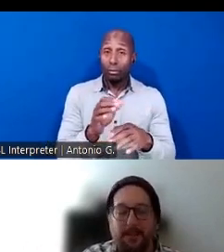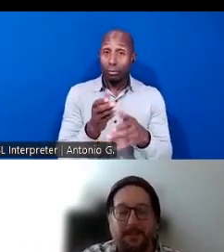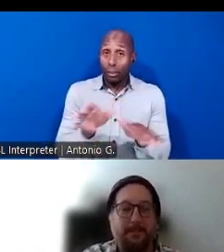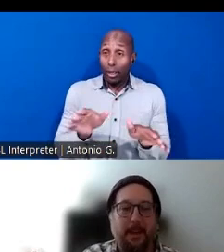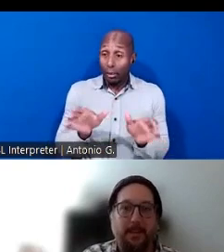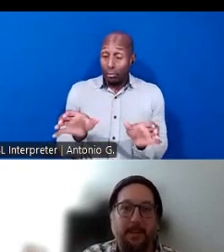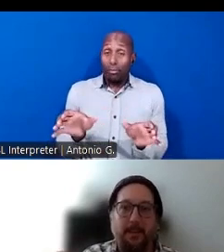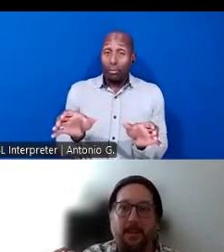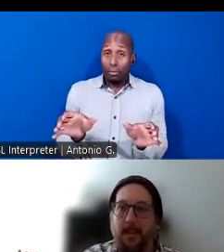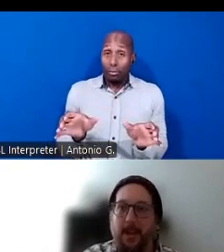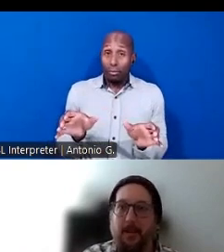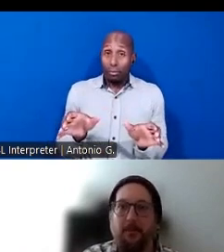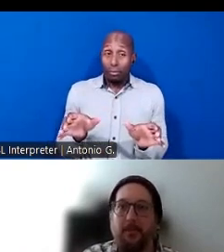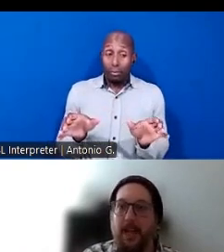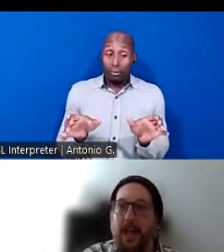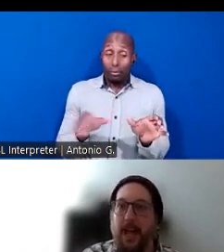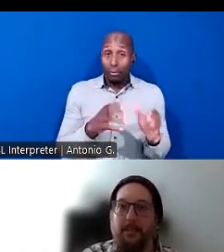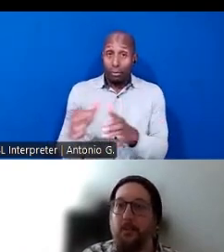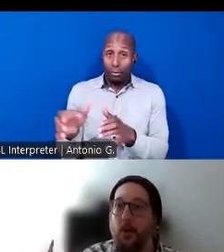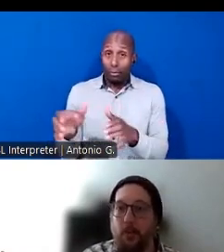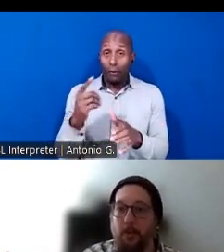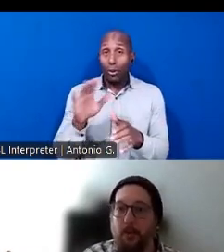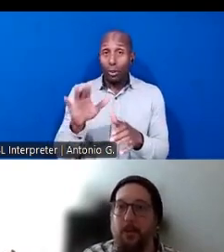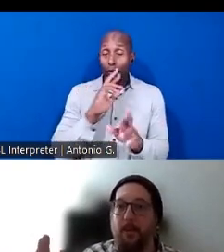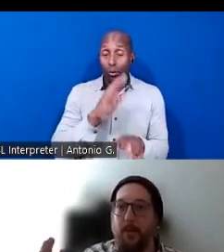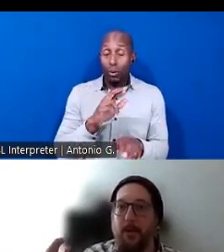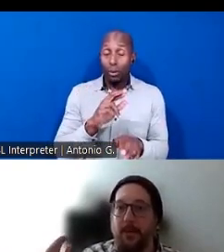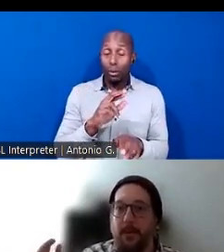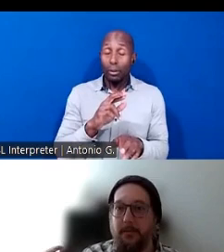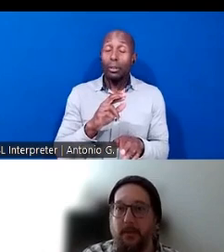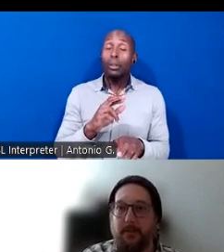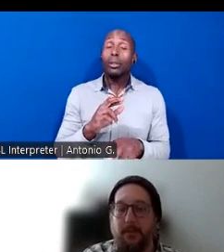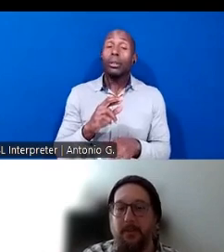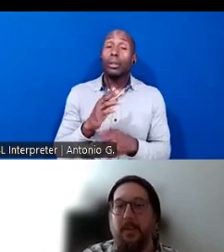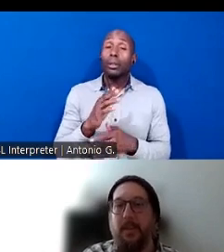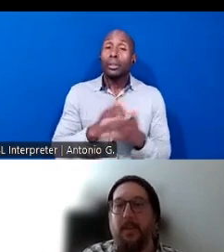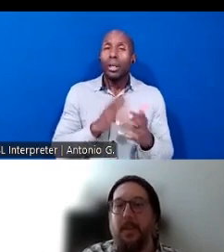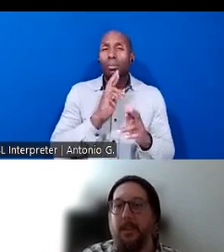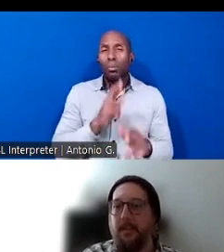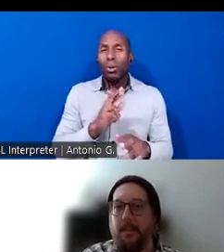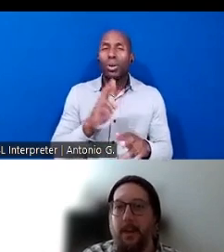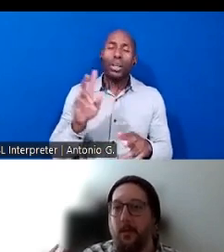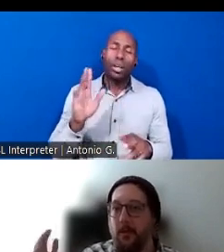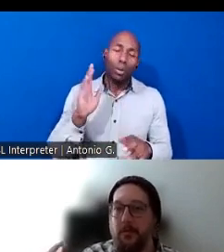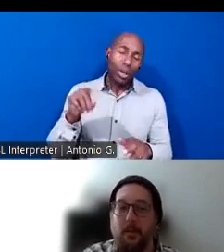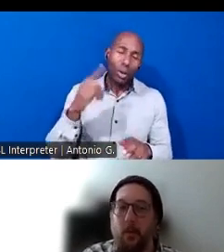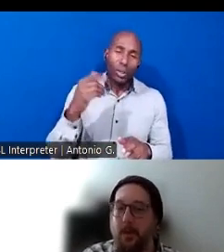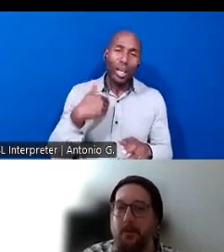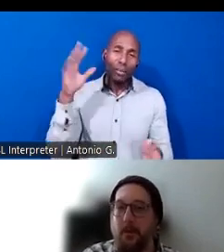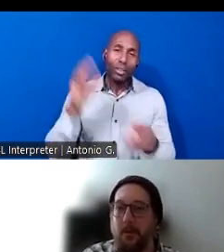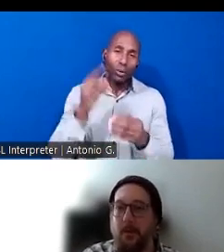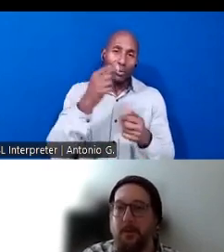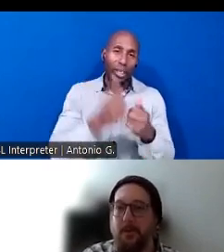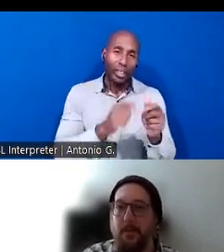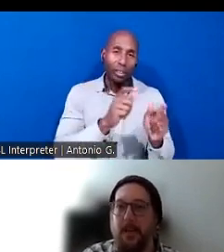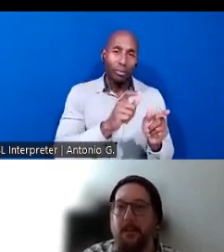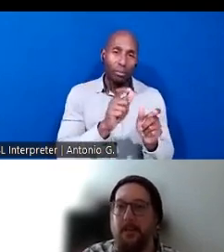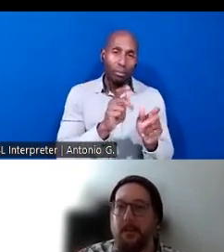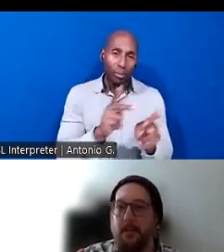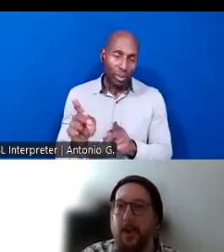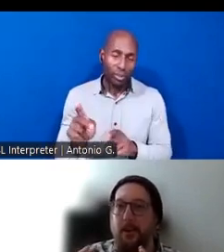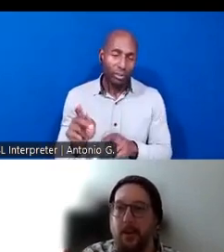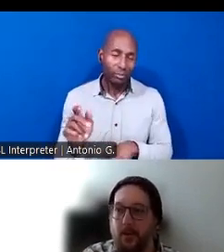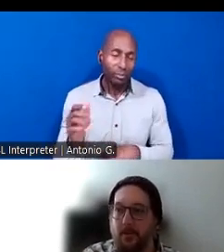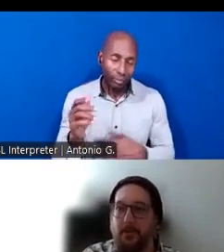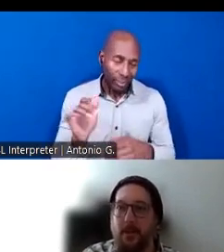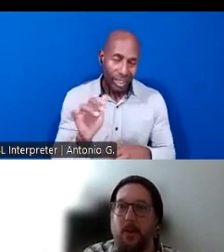Certain grants, like the TA grant, will just have a total for each person, And then that all goes into one total so that